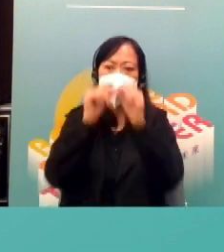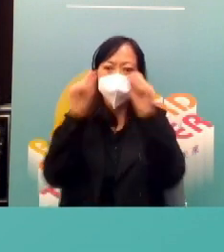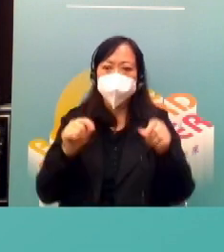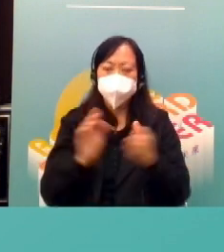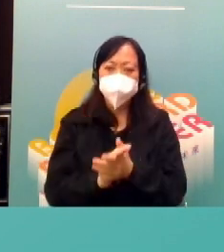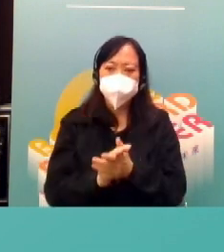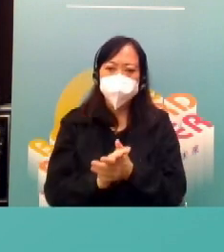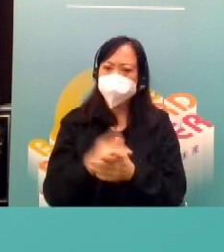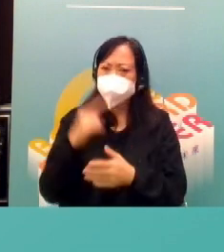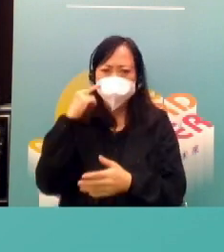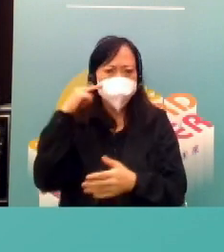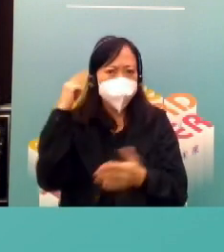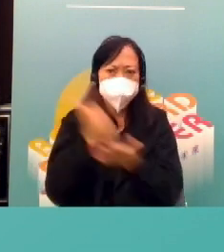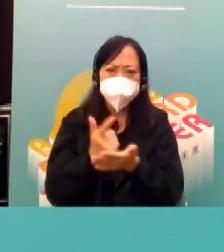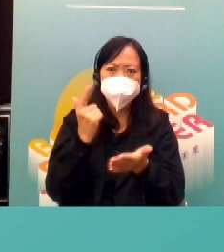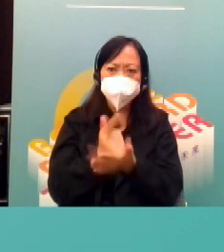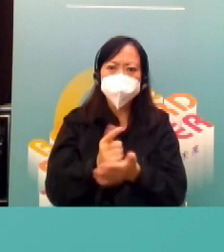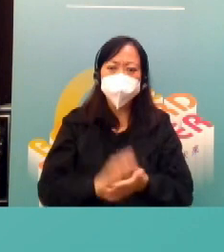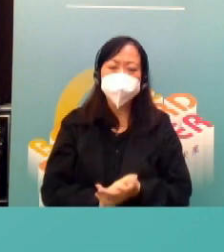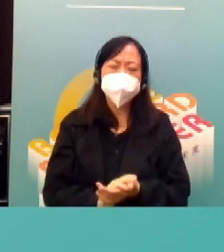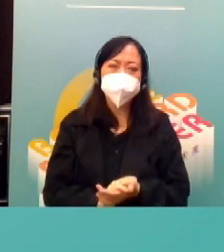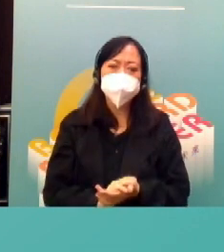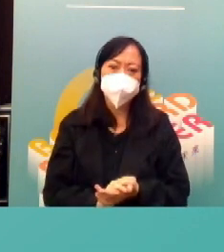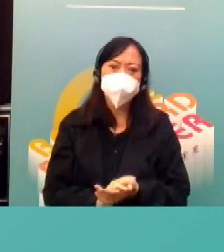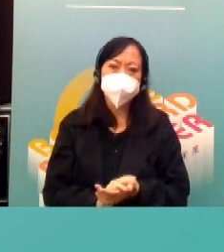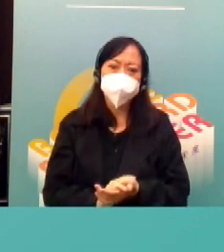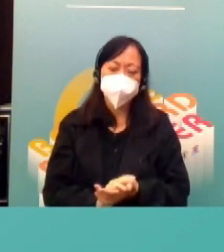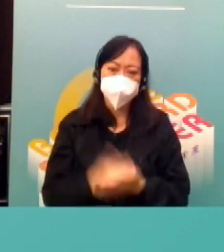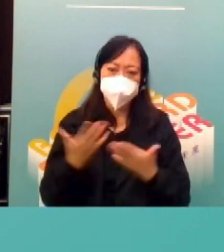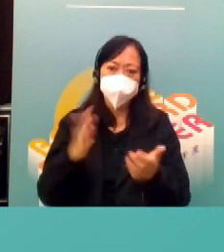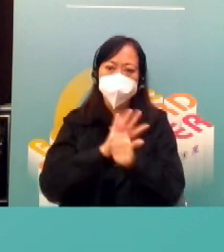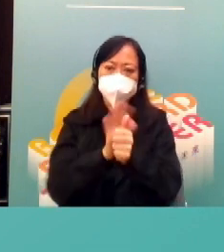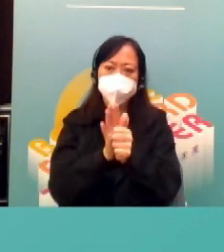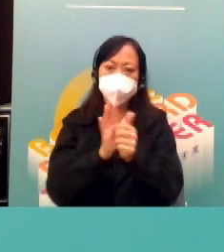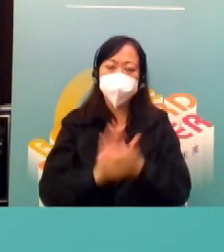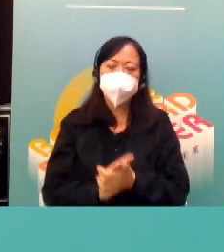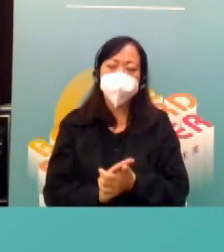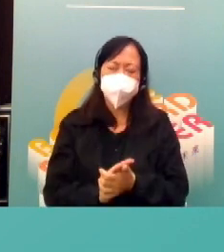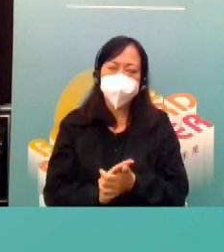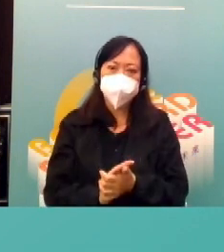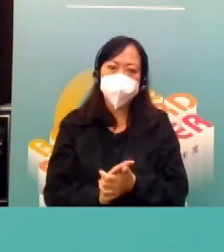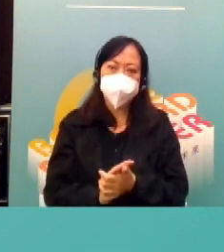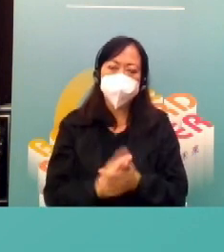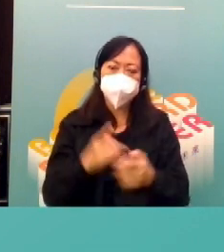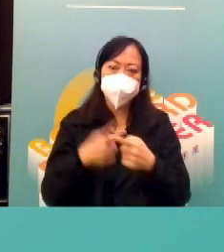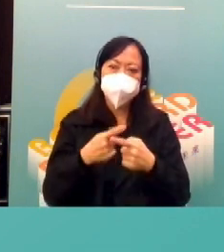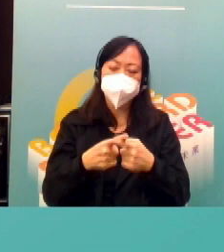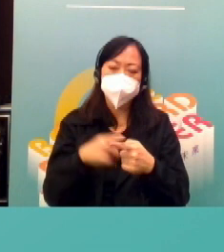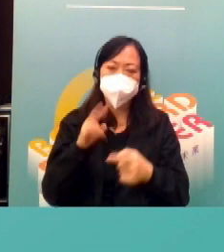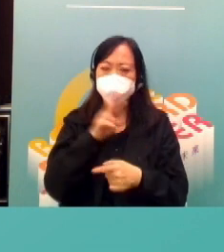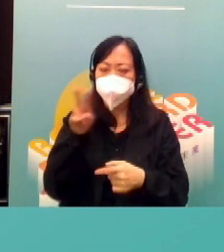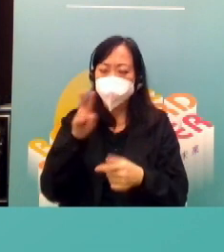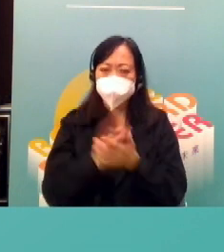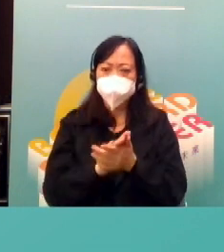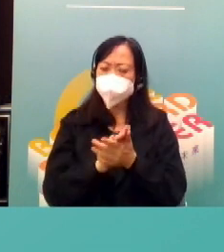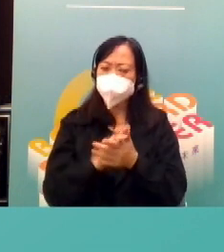as well is the pandemic has really shined a light on this even more. And the pandemic really turned into a